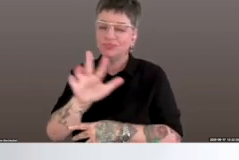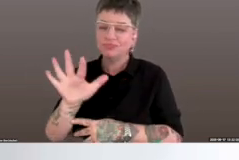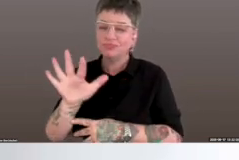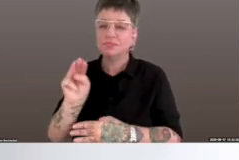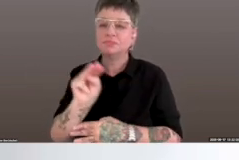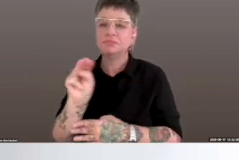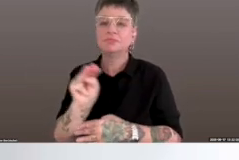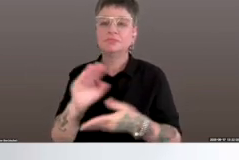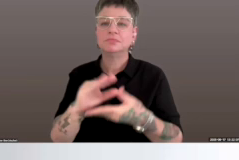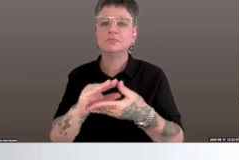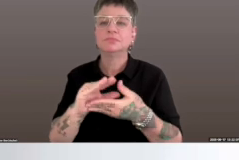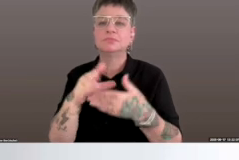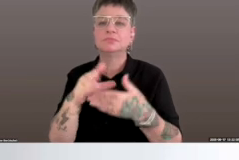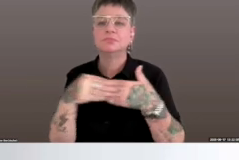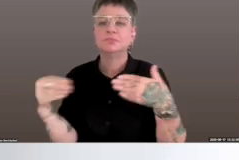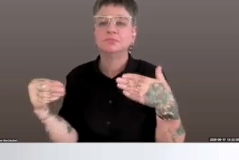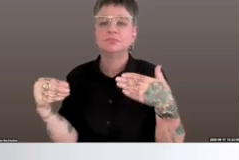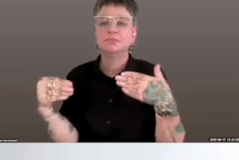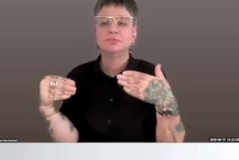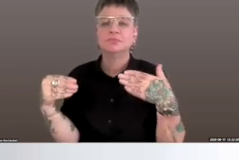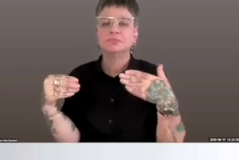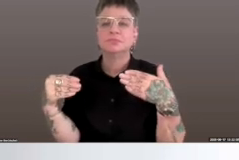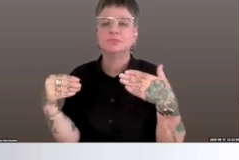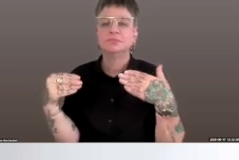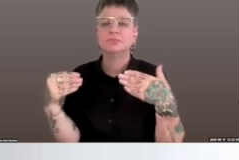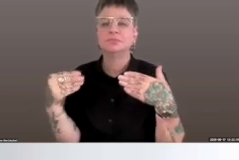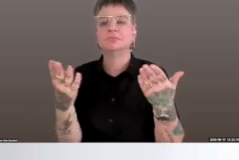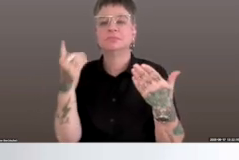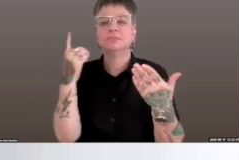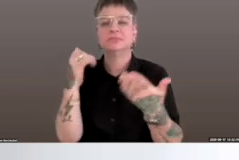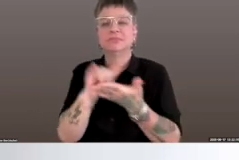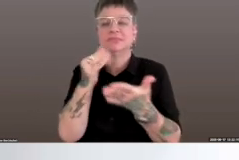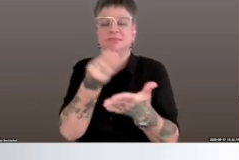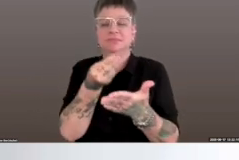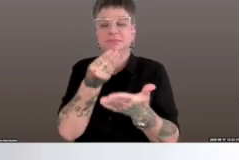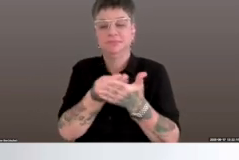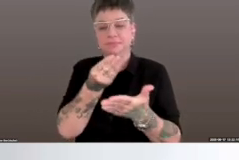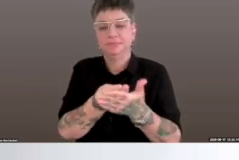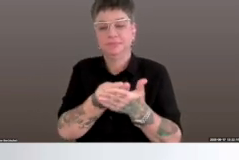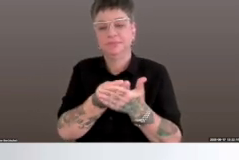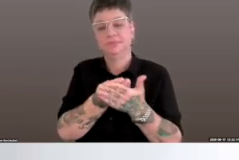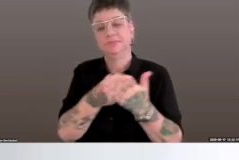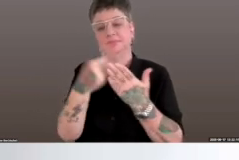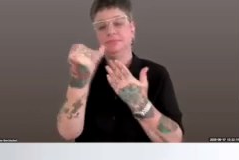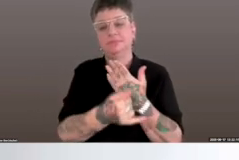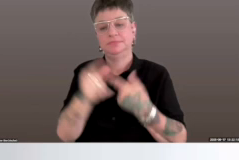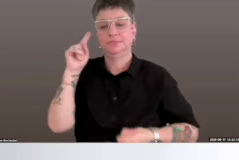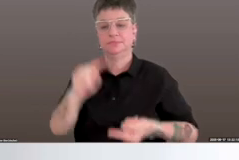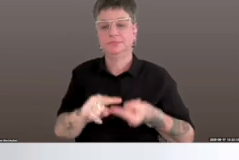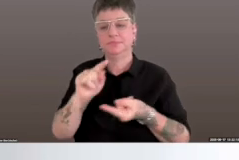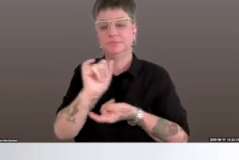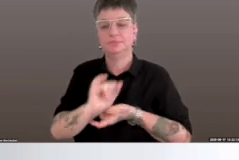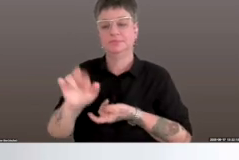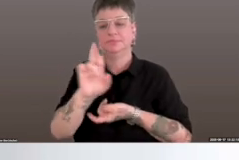million for the Air Quality Improvement Program, which funds projects to reduce air pollution from